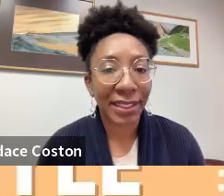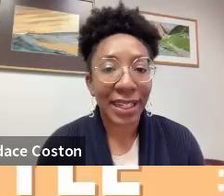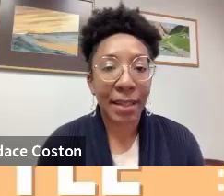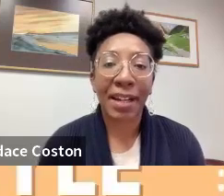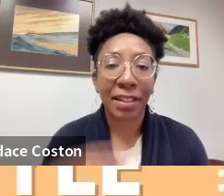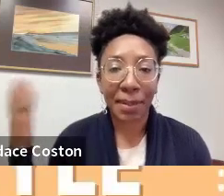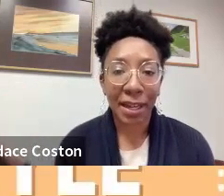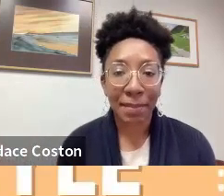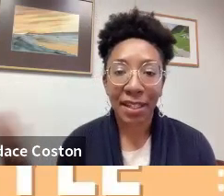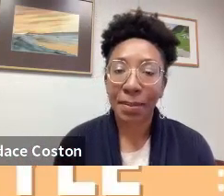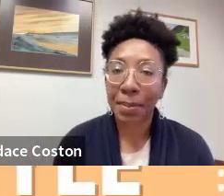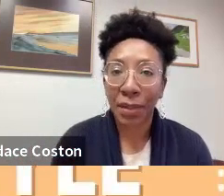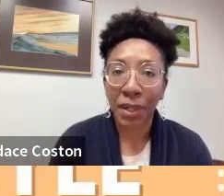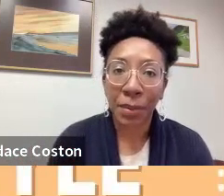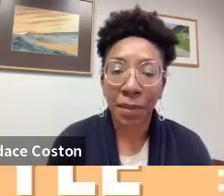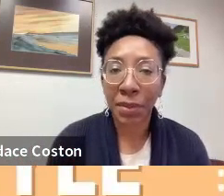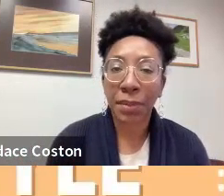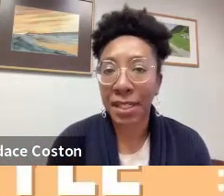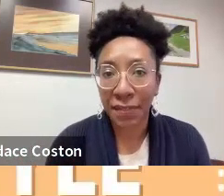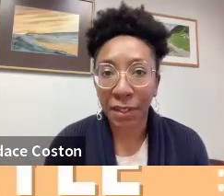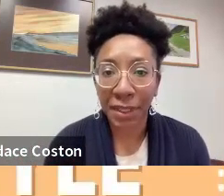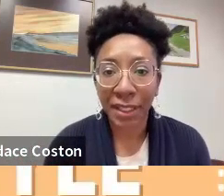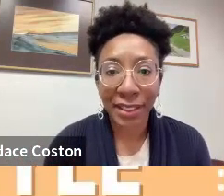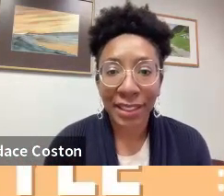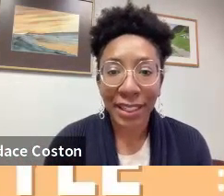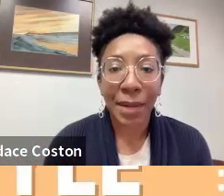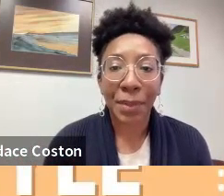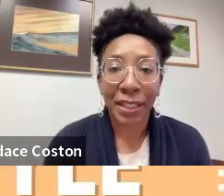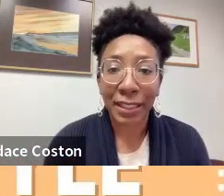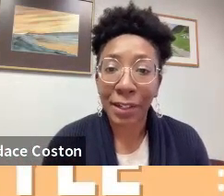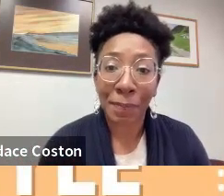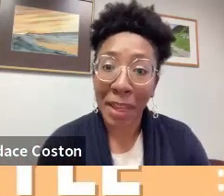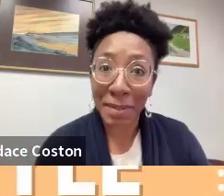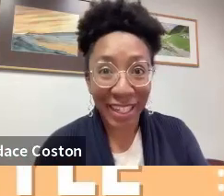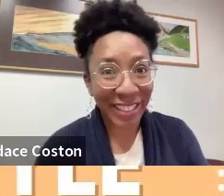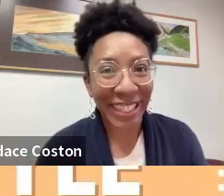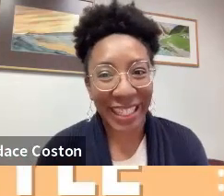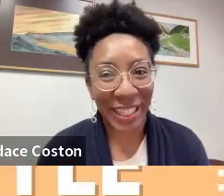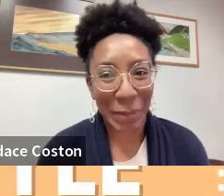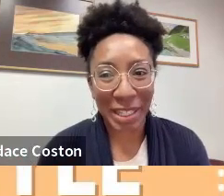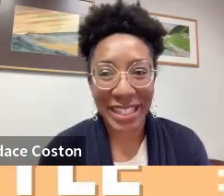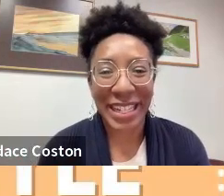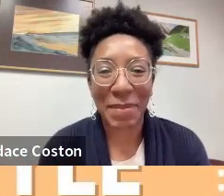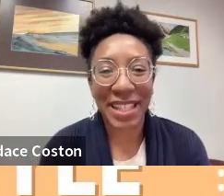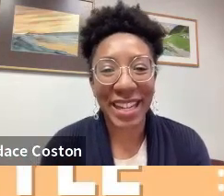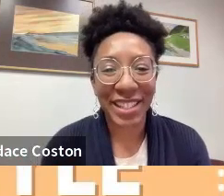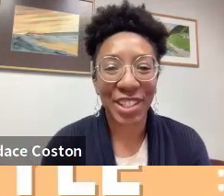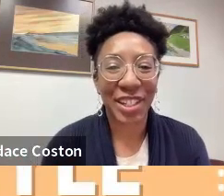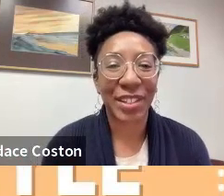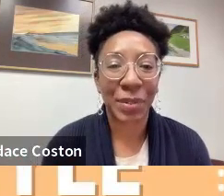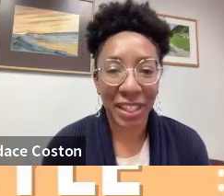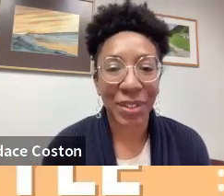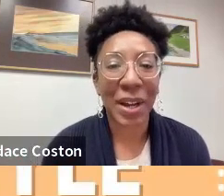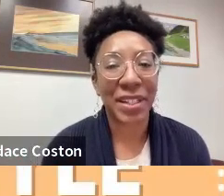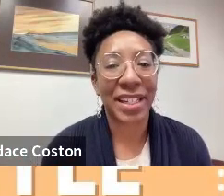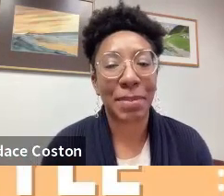sweater. The background behind me is a plain white wall with one piece of artwork. I'm an editor at Lee&LowBooks, and I'm excited to